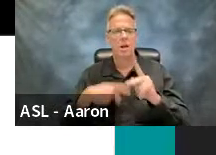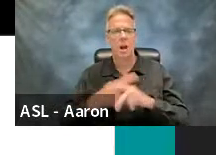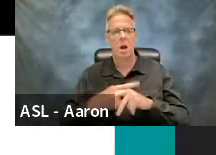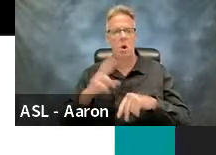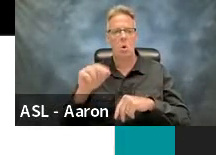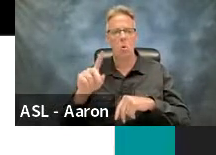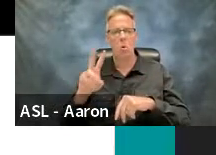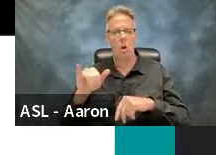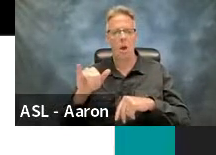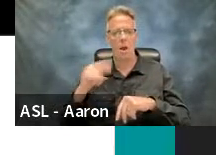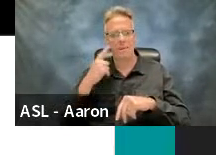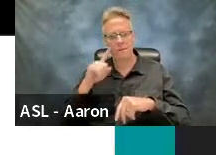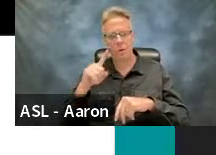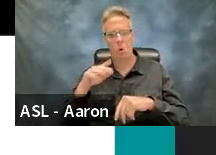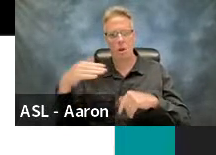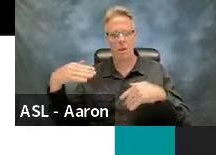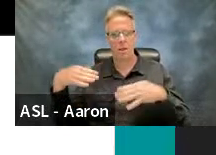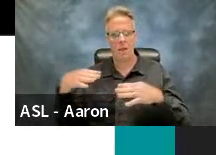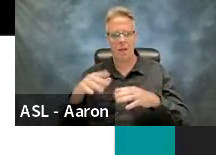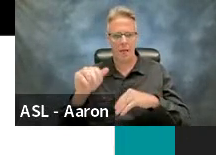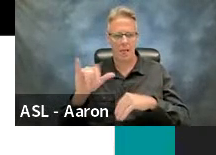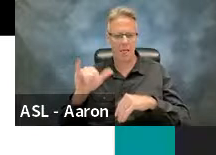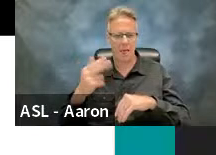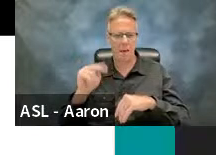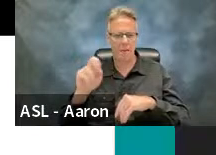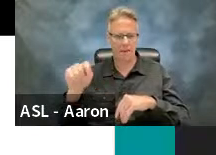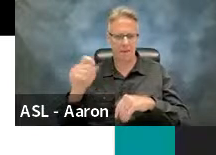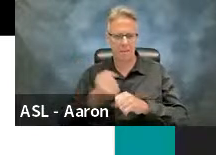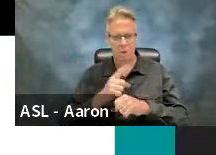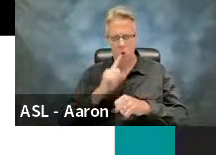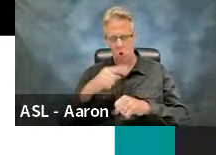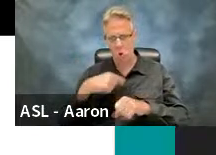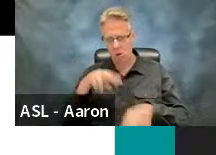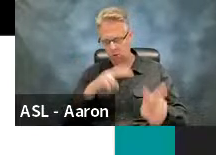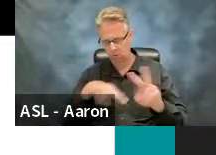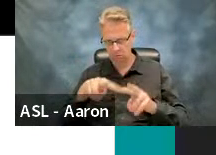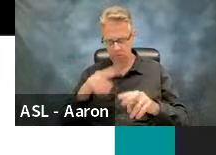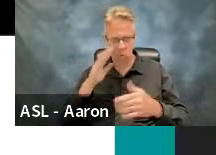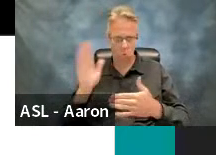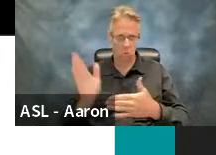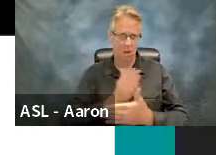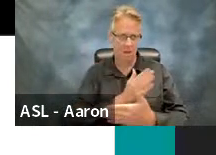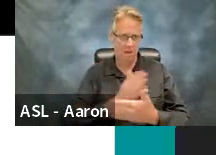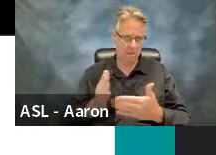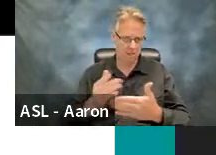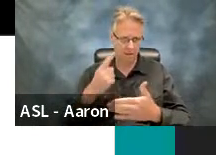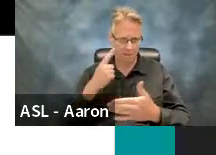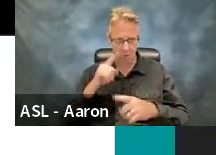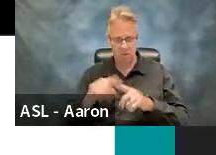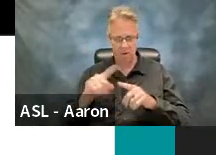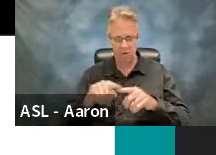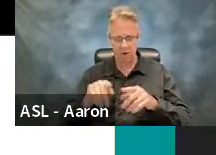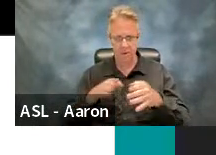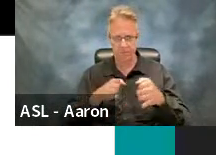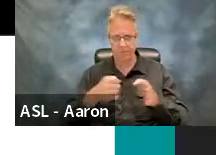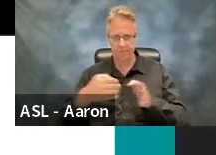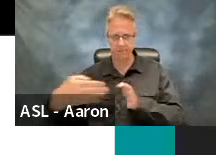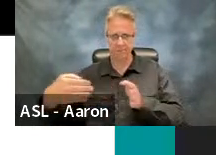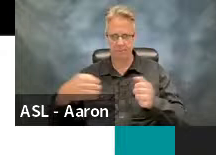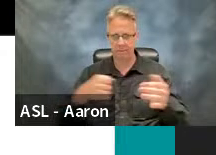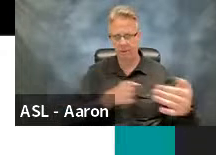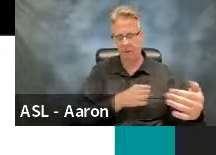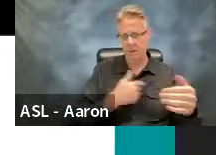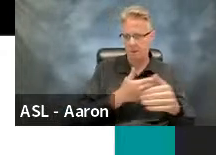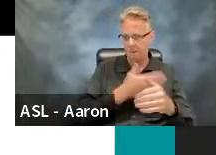alignment. And we're doing this to make sure we're analyzing a range of alignment options so we can